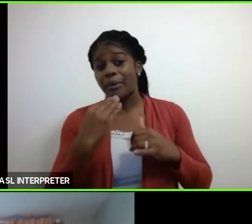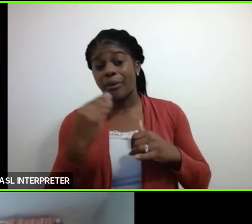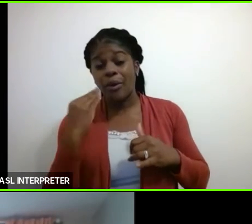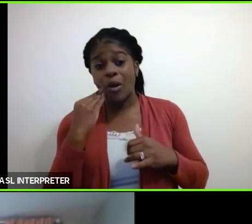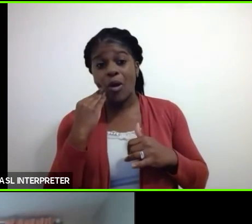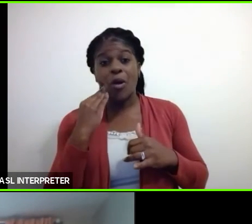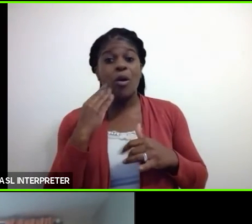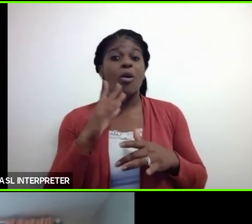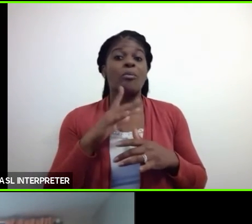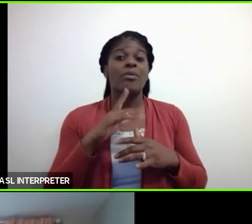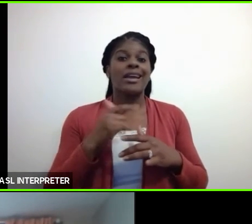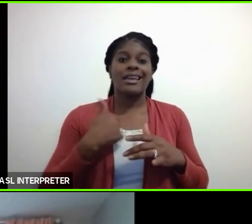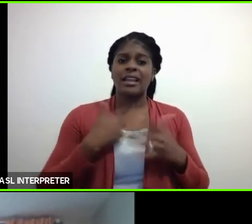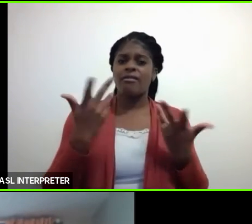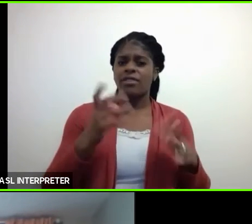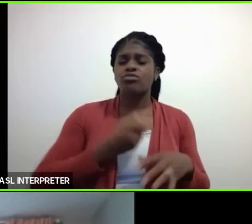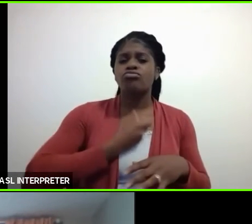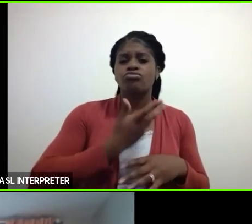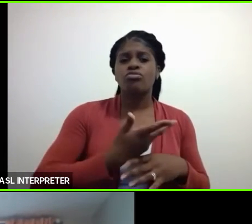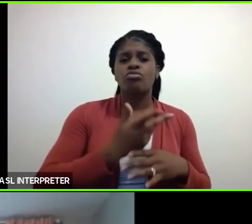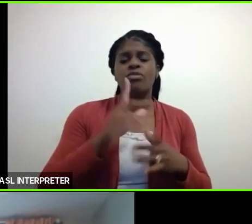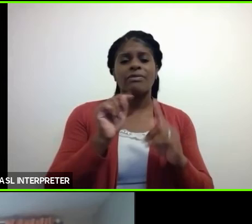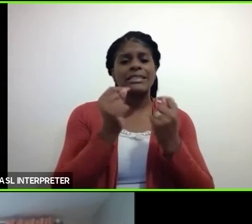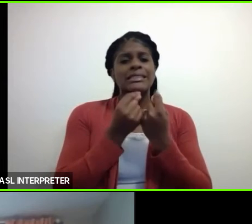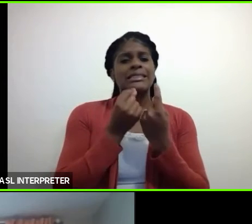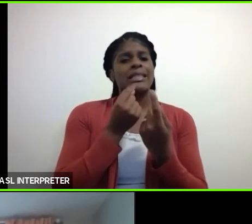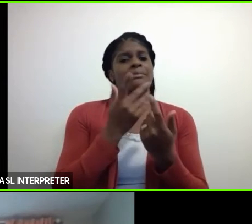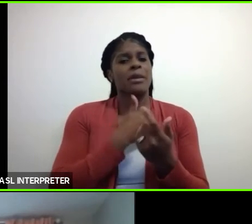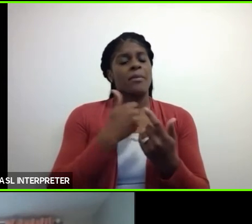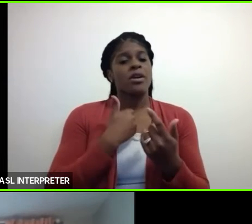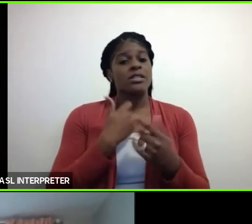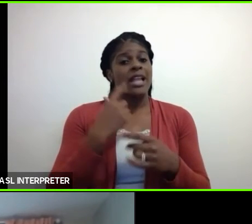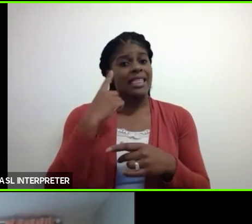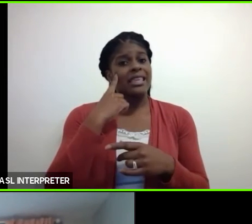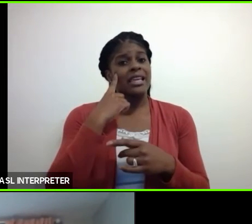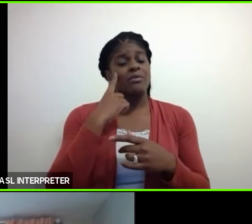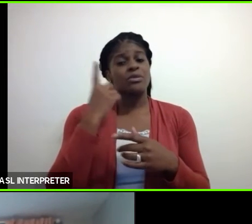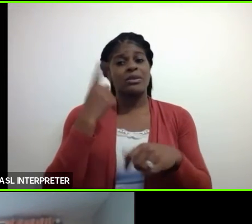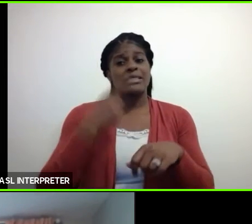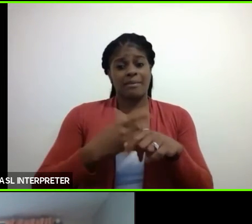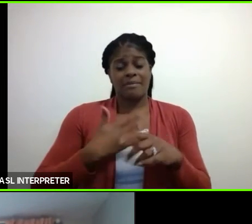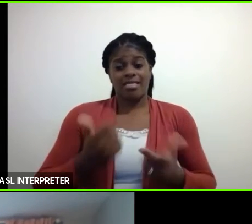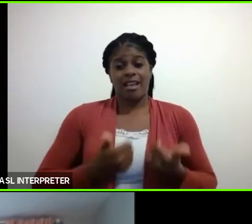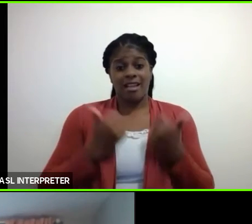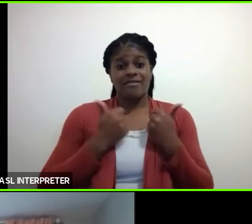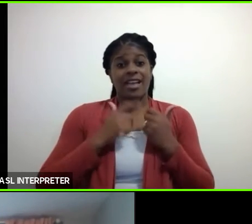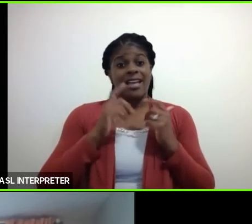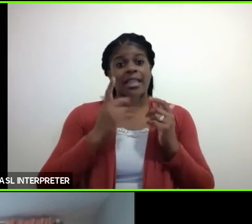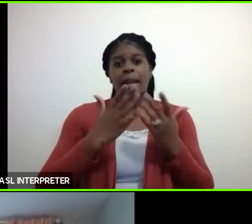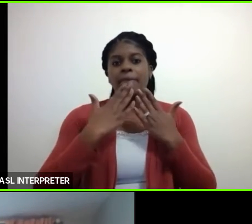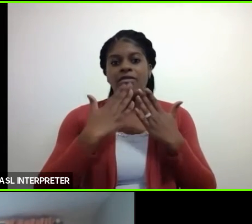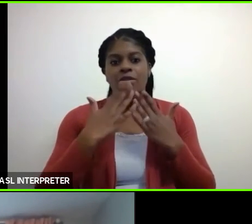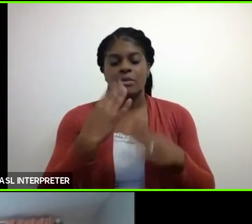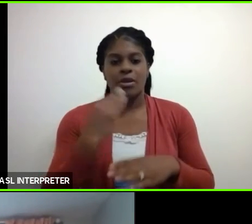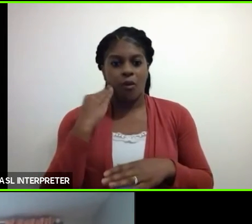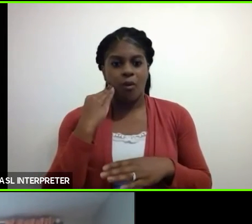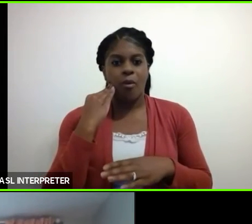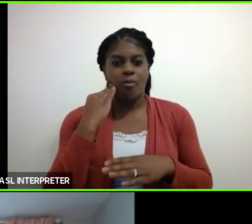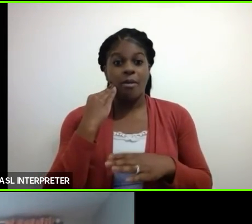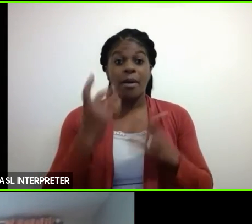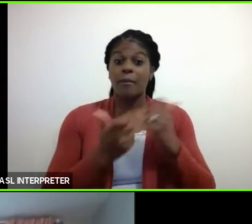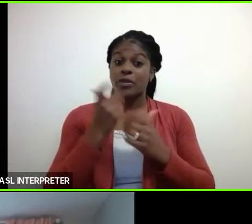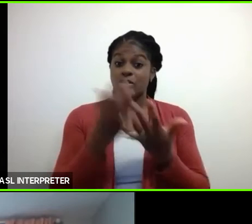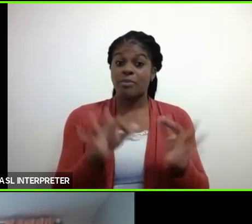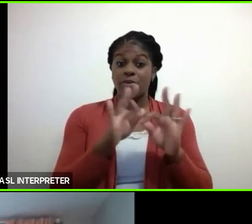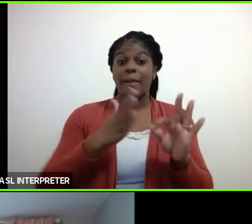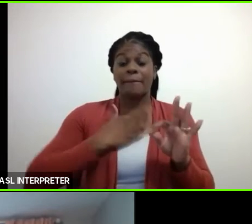I shared with some team members, it was probably one time in my life that I was actually thankful that I could be at home, but most importantly, that